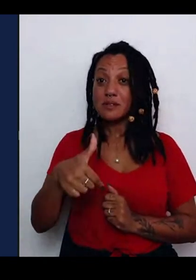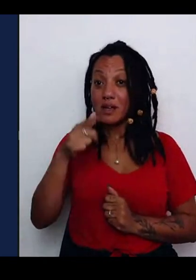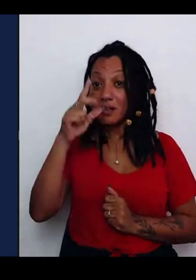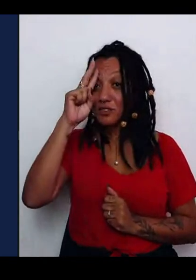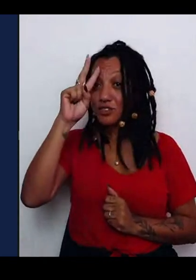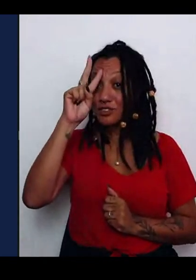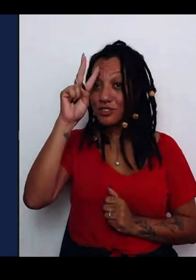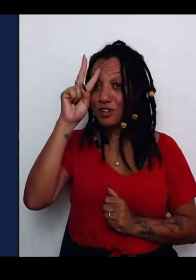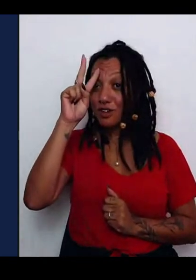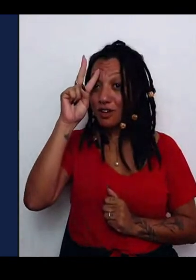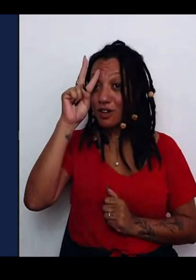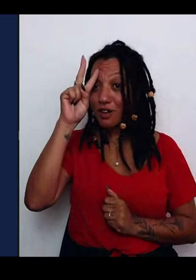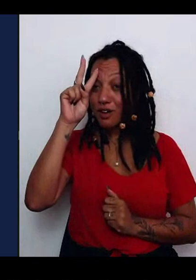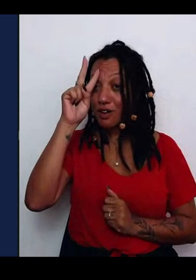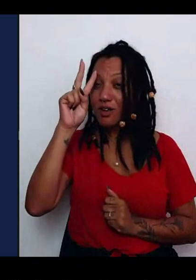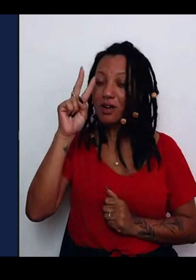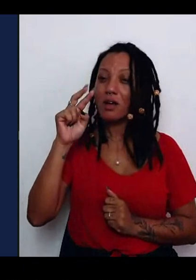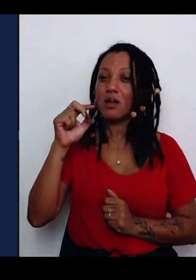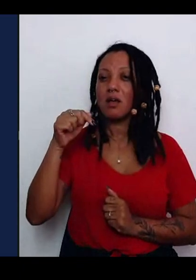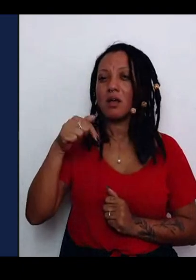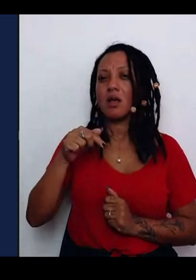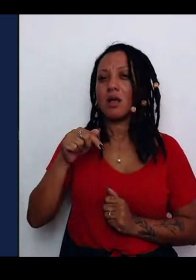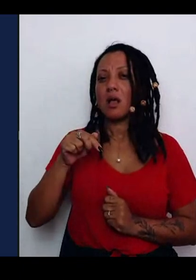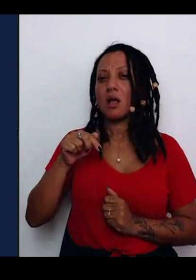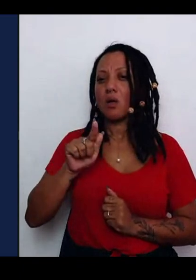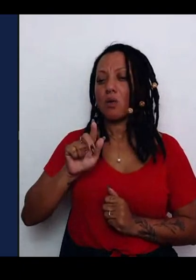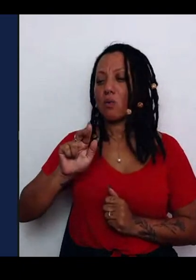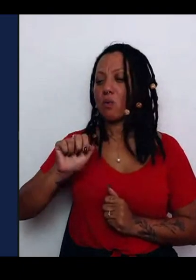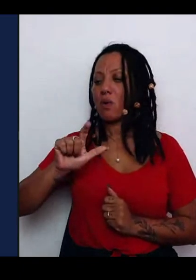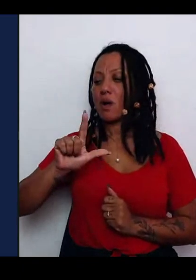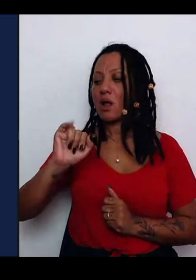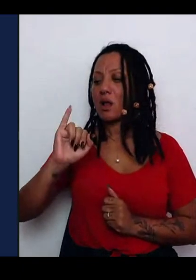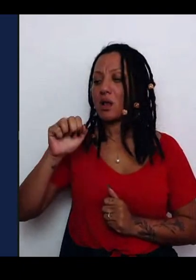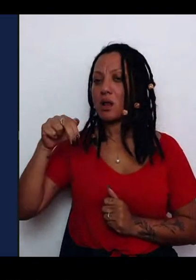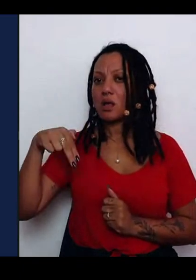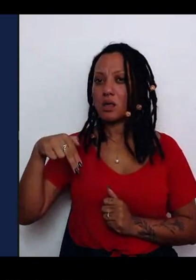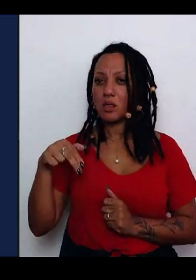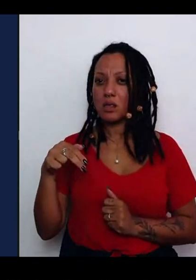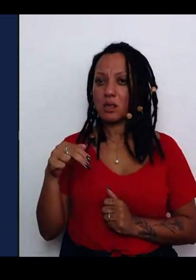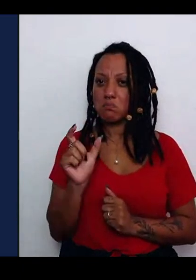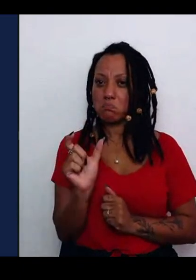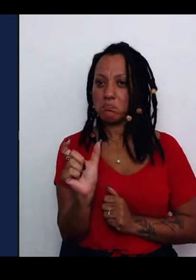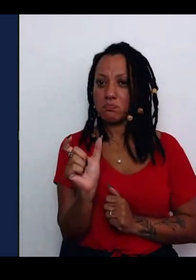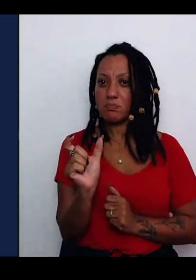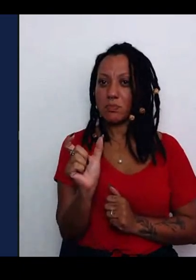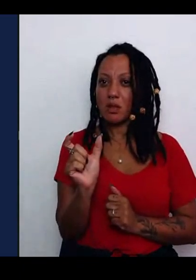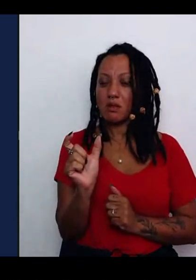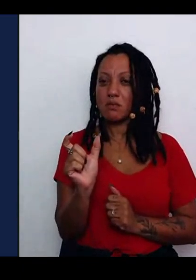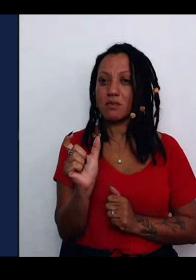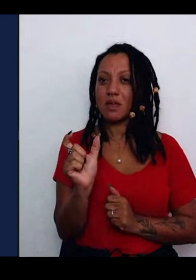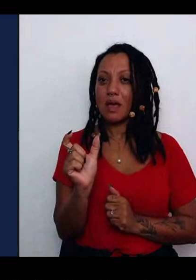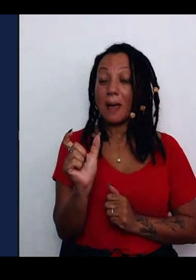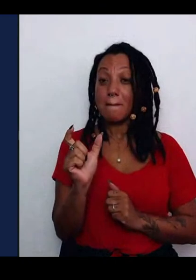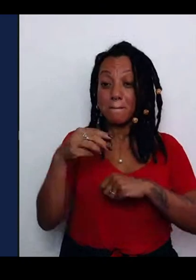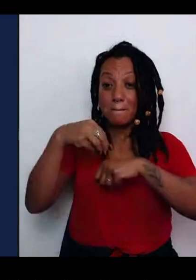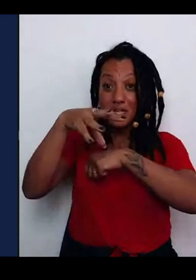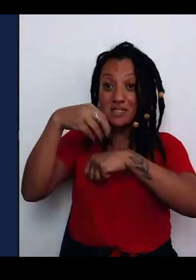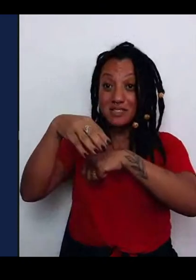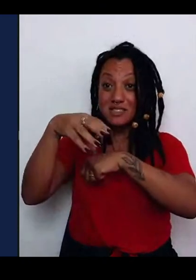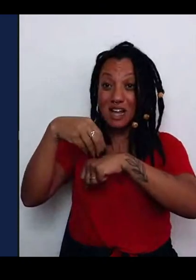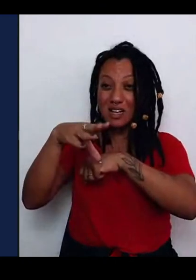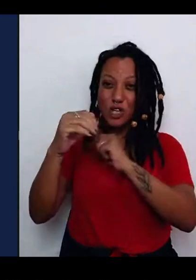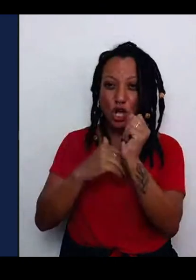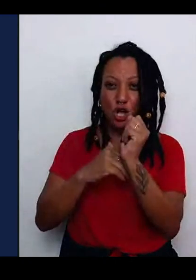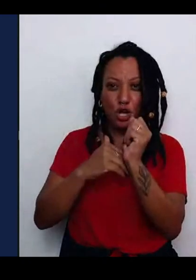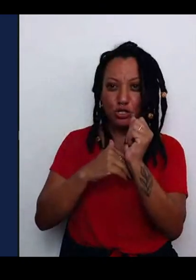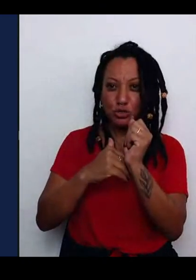consists in the inversion of syllabus whose coded messages are only understandable to those who know how the language functions the term